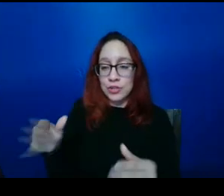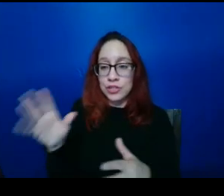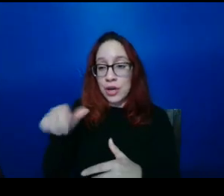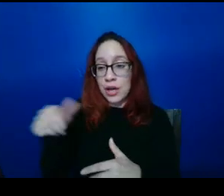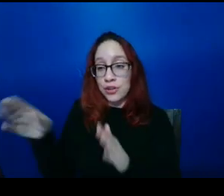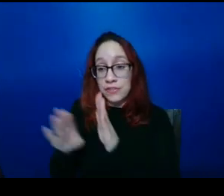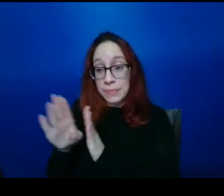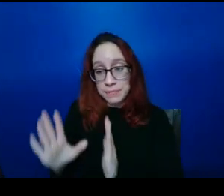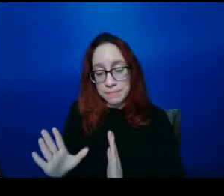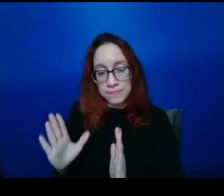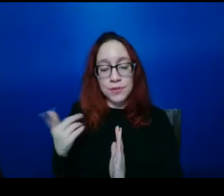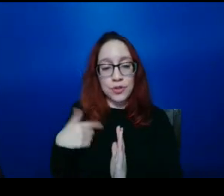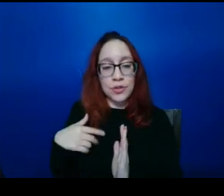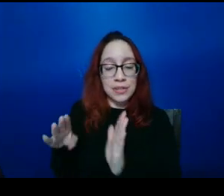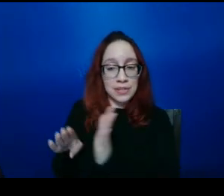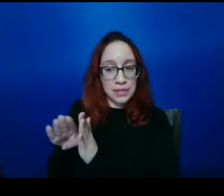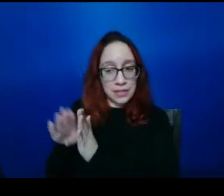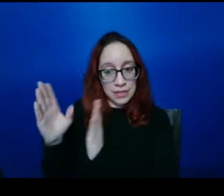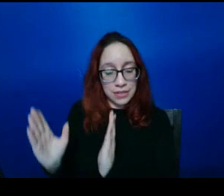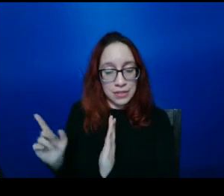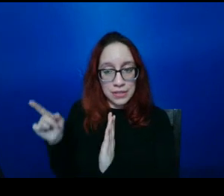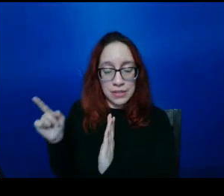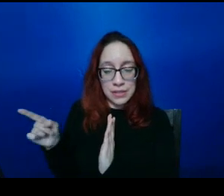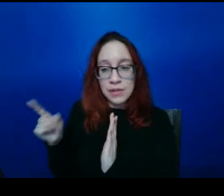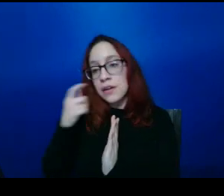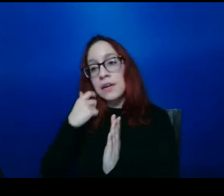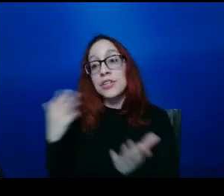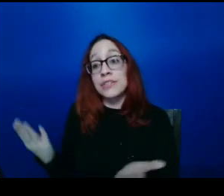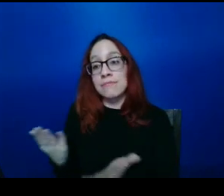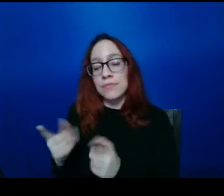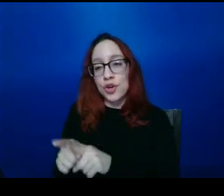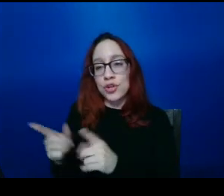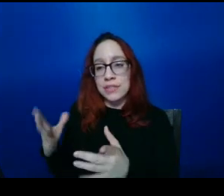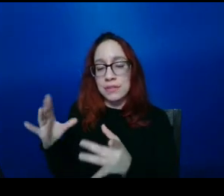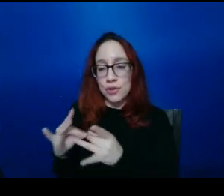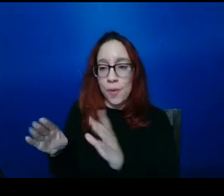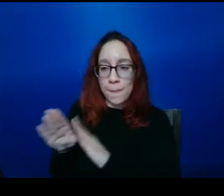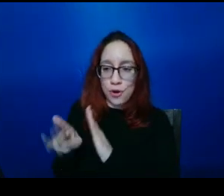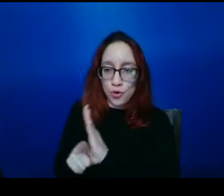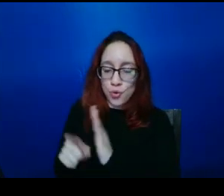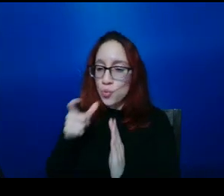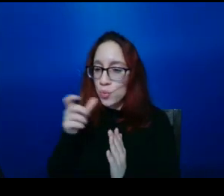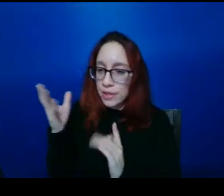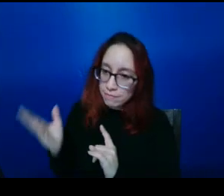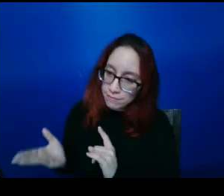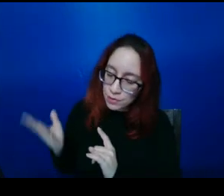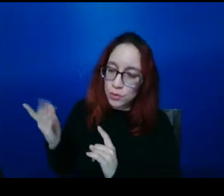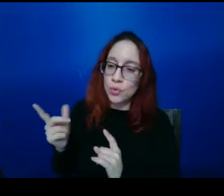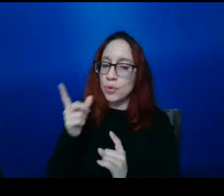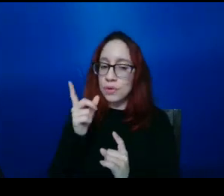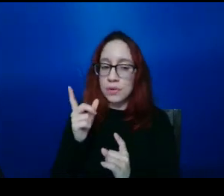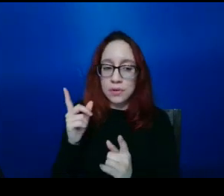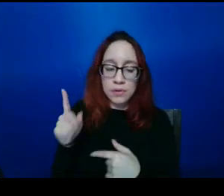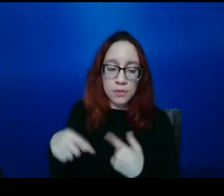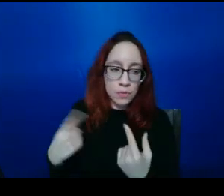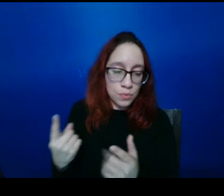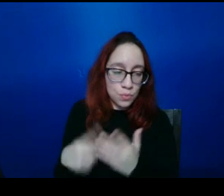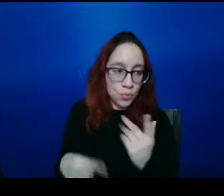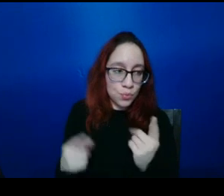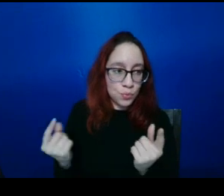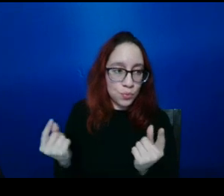developer. That subsequent developer is also here tonight to give a brief background on who they are and what they